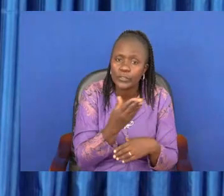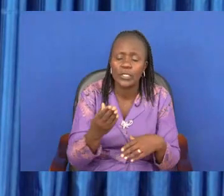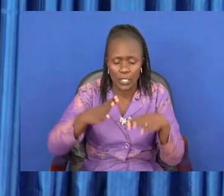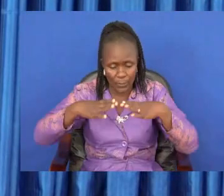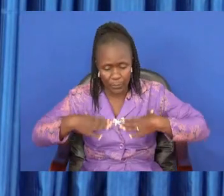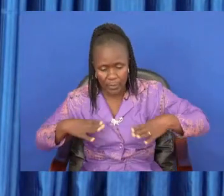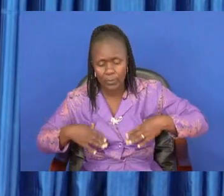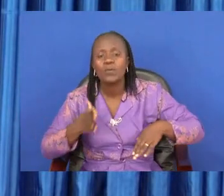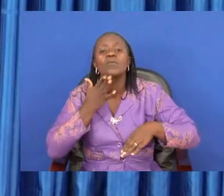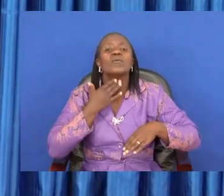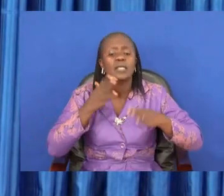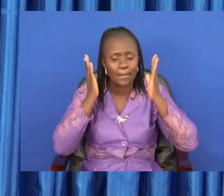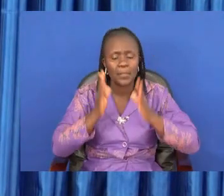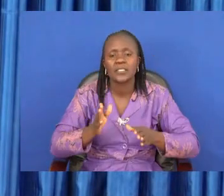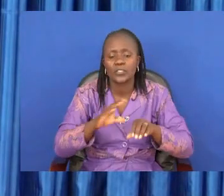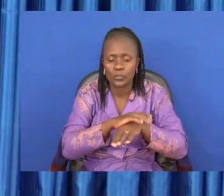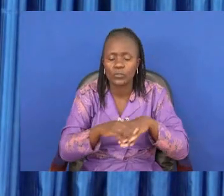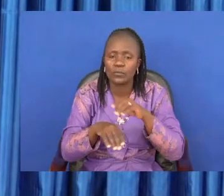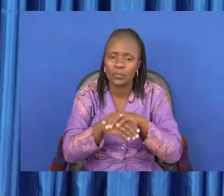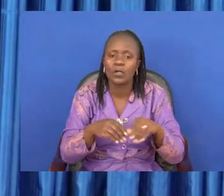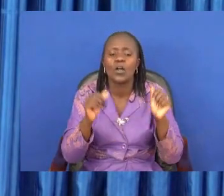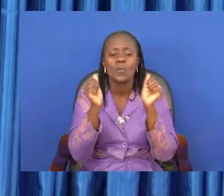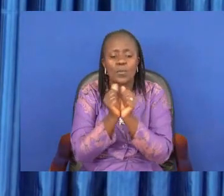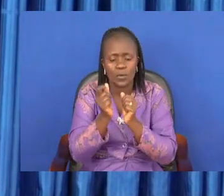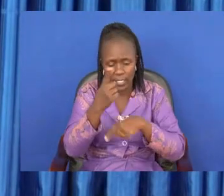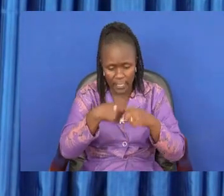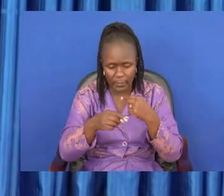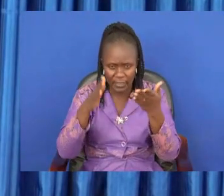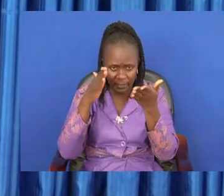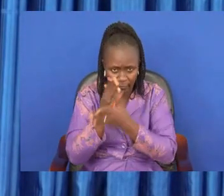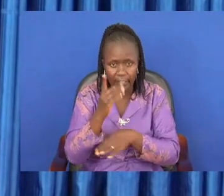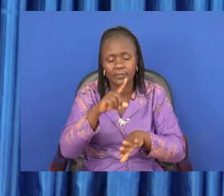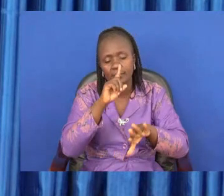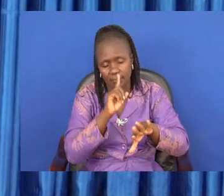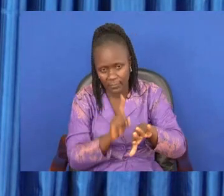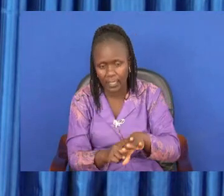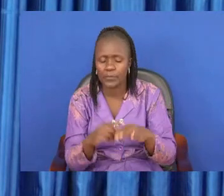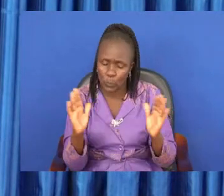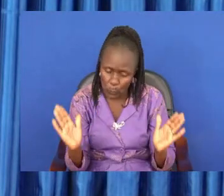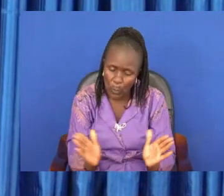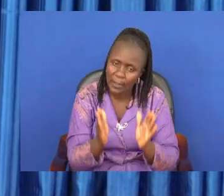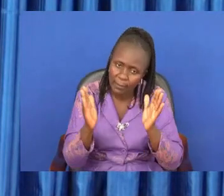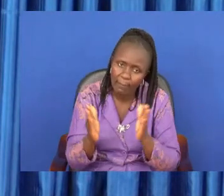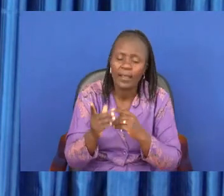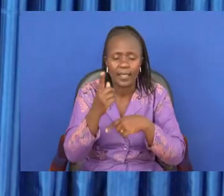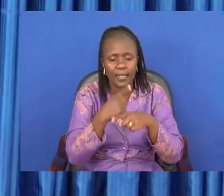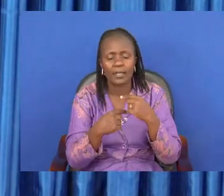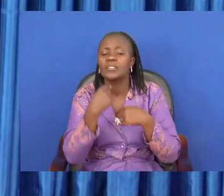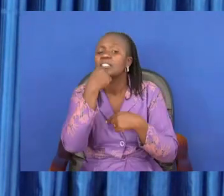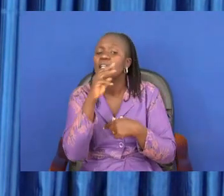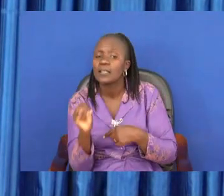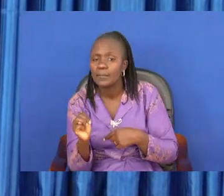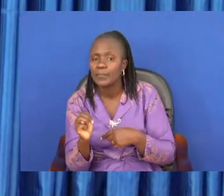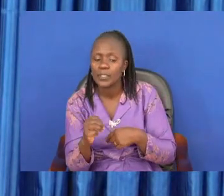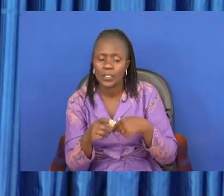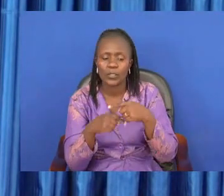people needed somebody to comfort them. And Paul came at the right time. He came at the right time to encourage them. He comes and he tells them that